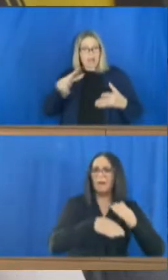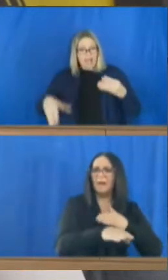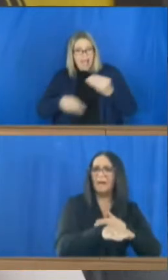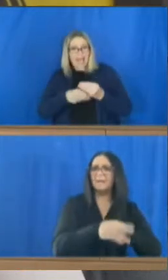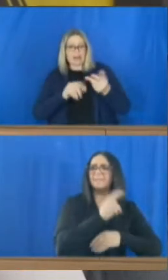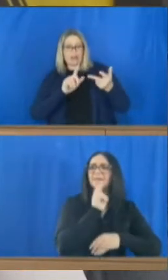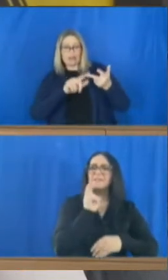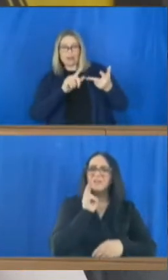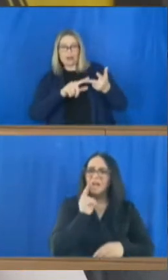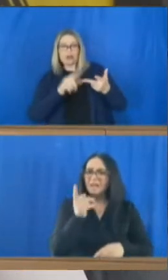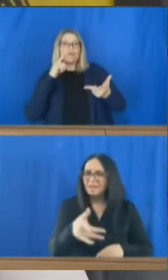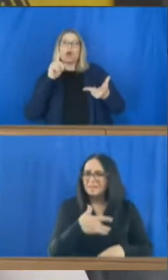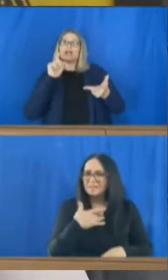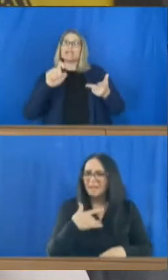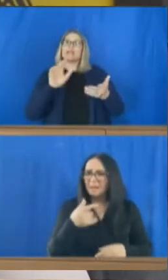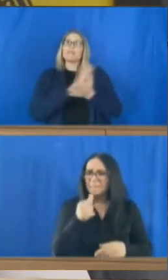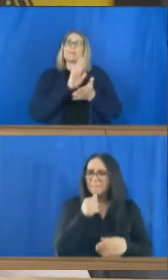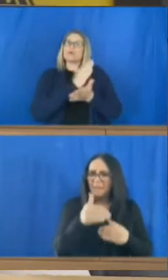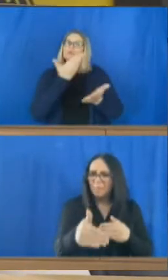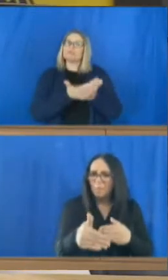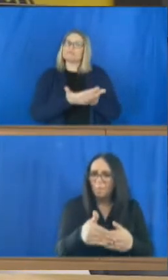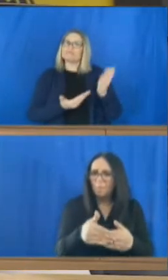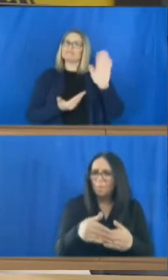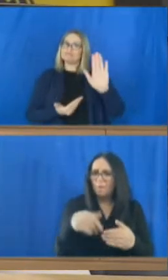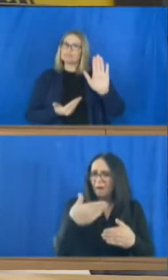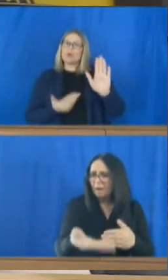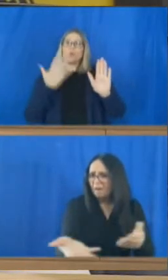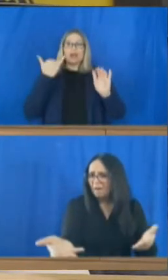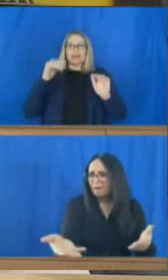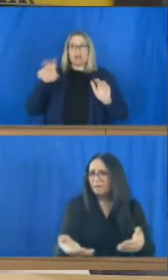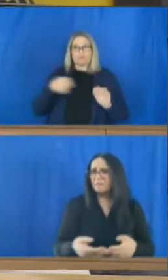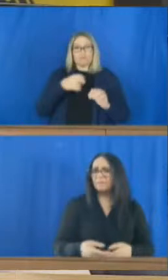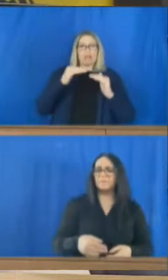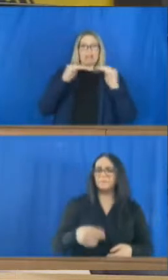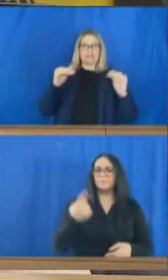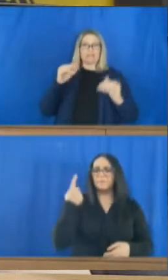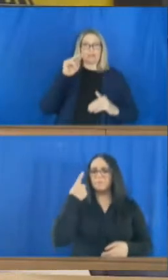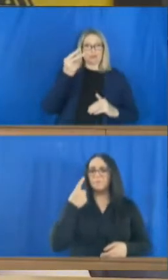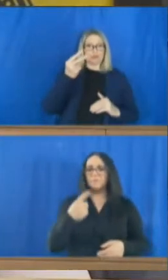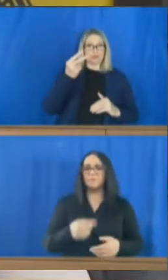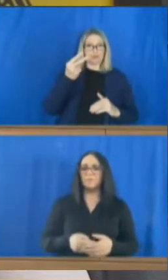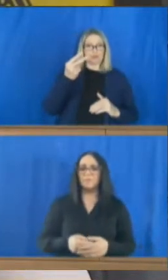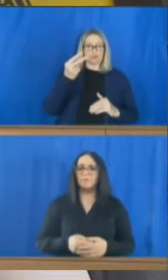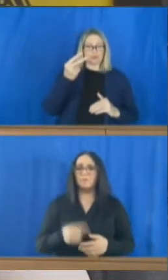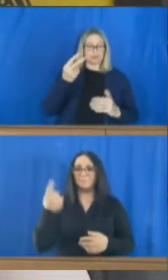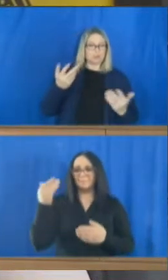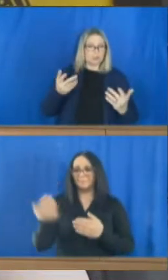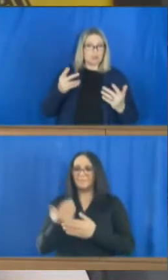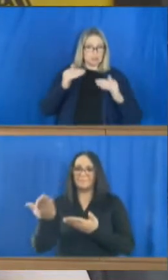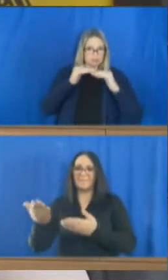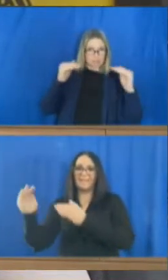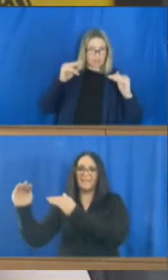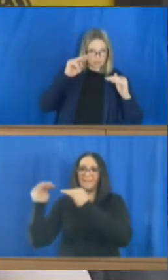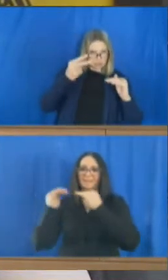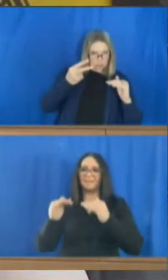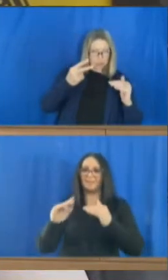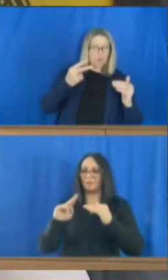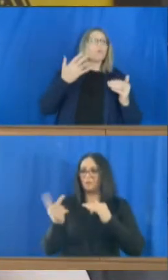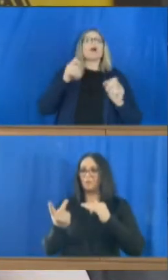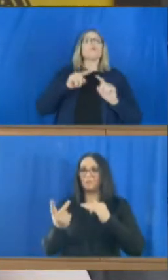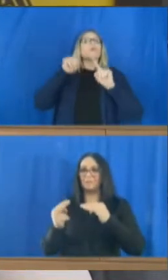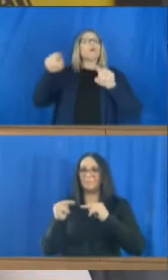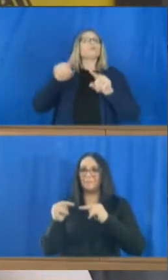under 18 at this point in time, who've had 5 months since their second dose, will be eligible soon, especially with schools